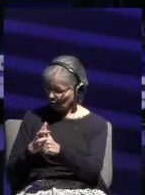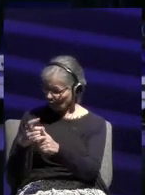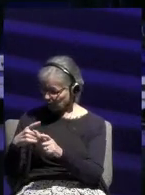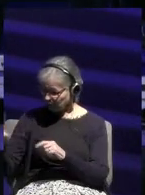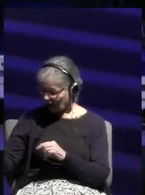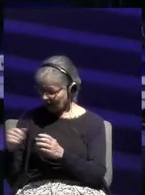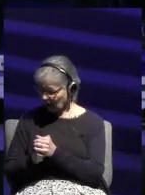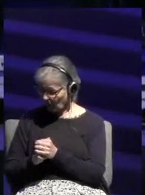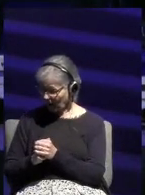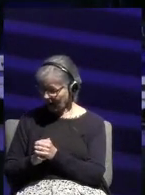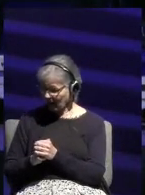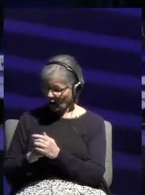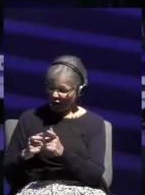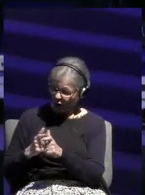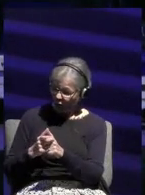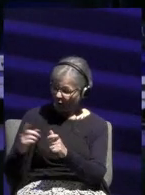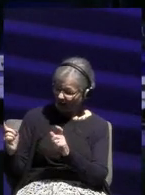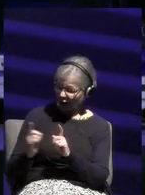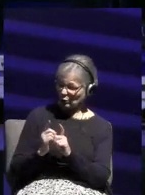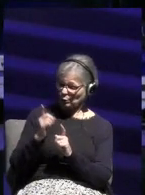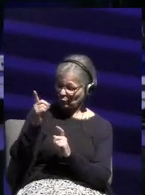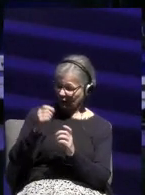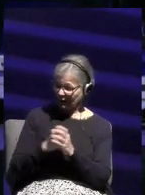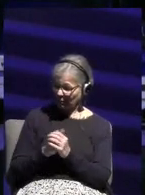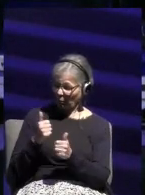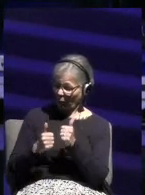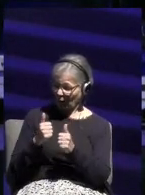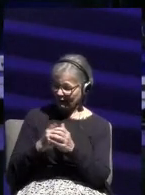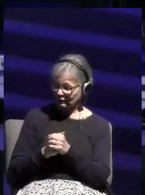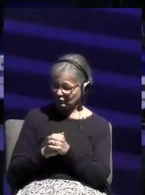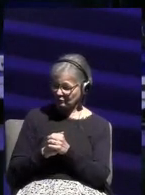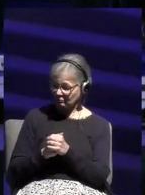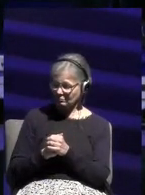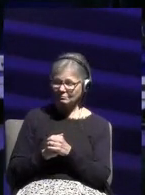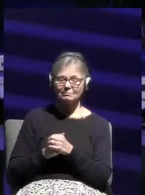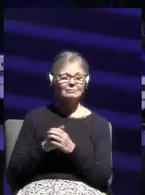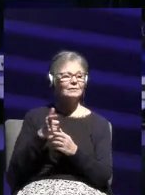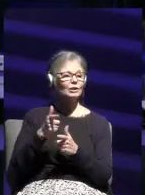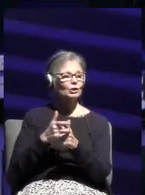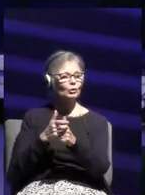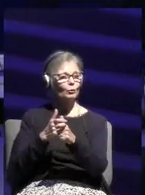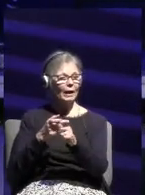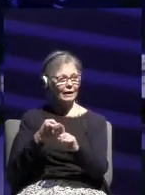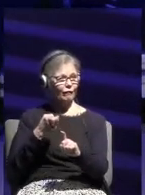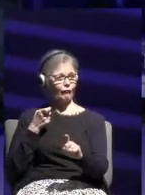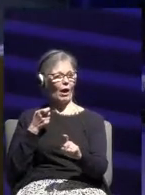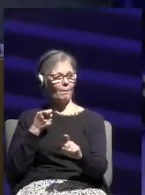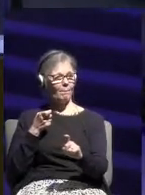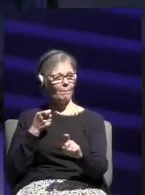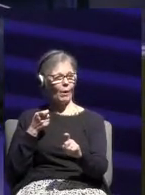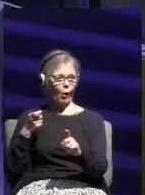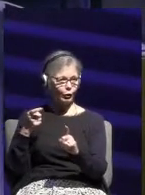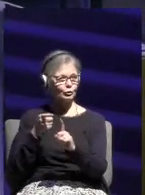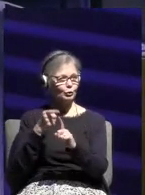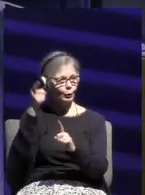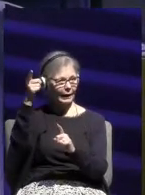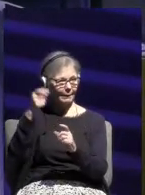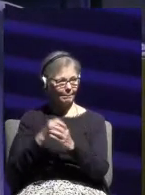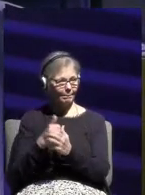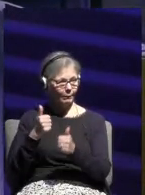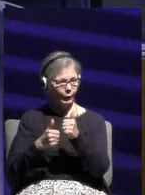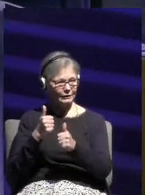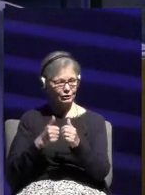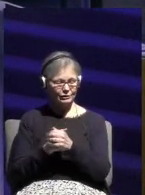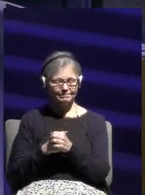running towards him? Hallelujah. Come on, what are you doing? Are you running from him? Or are you running towards him? Because he's in pursuit of you right